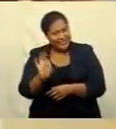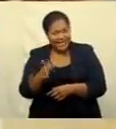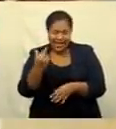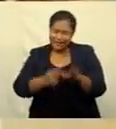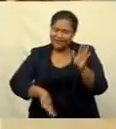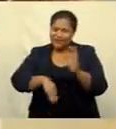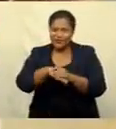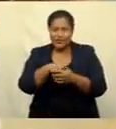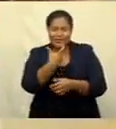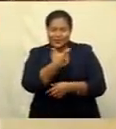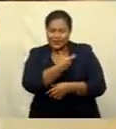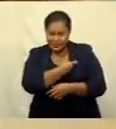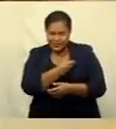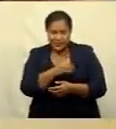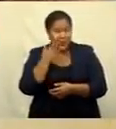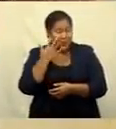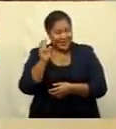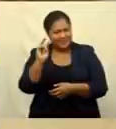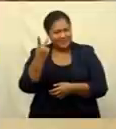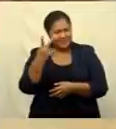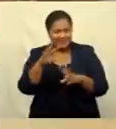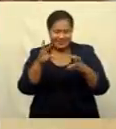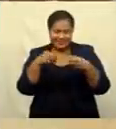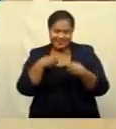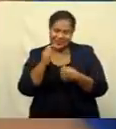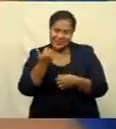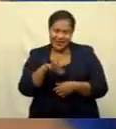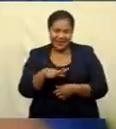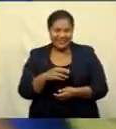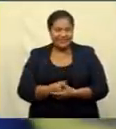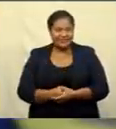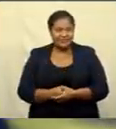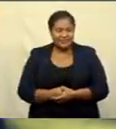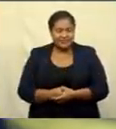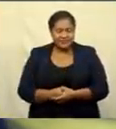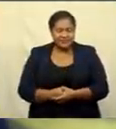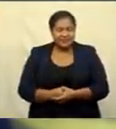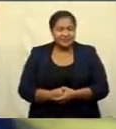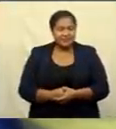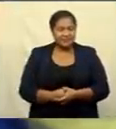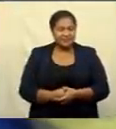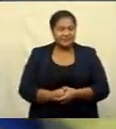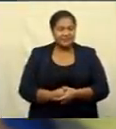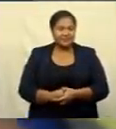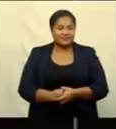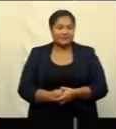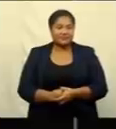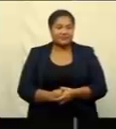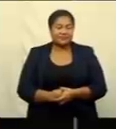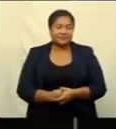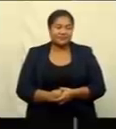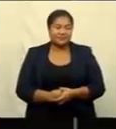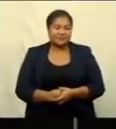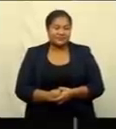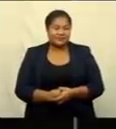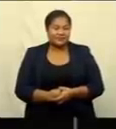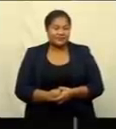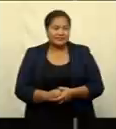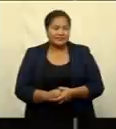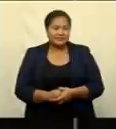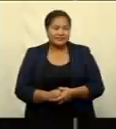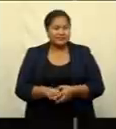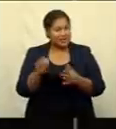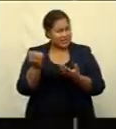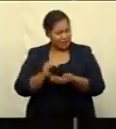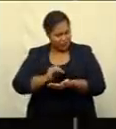fully vaccinated after receiving their second dose of the vaccine. Eleanor Turangibio, FBC News. The escalating